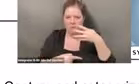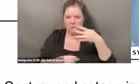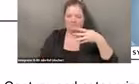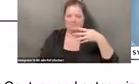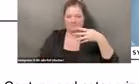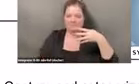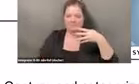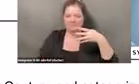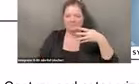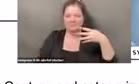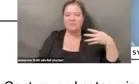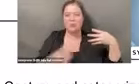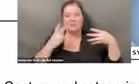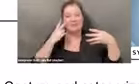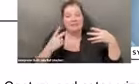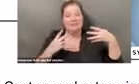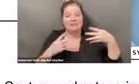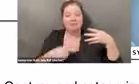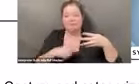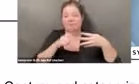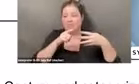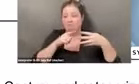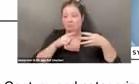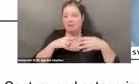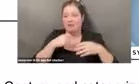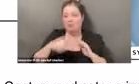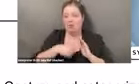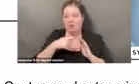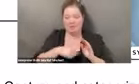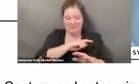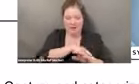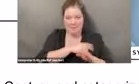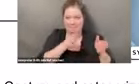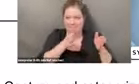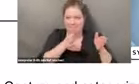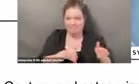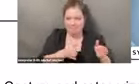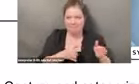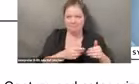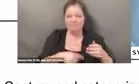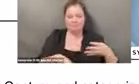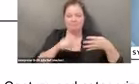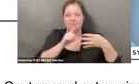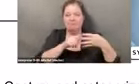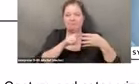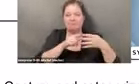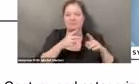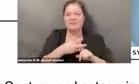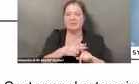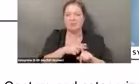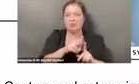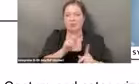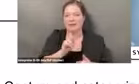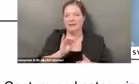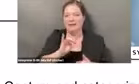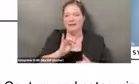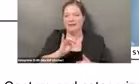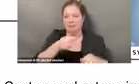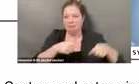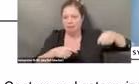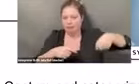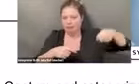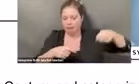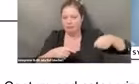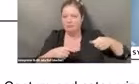here. So in the first part of the project, we developed a toolkit to capture and categorize feedback from end